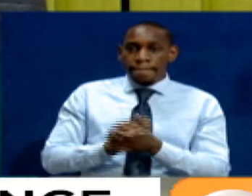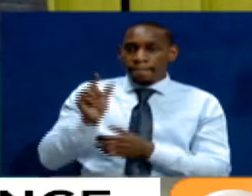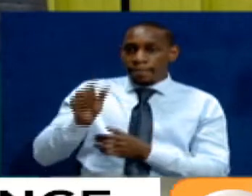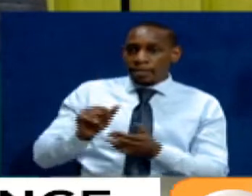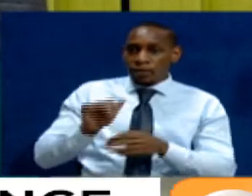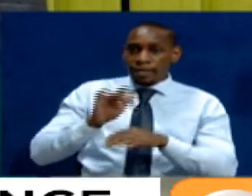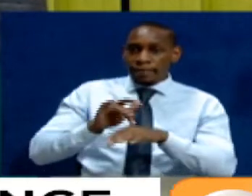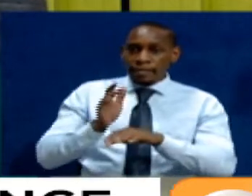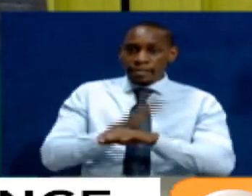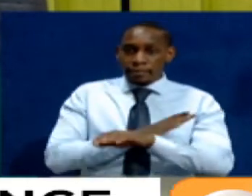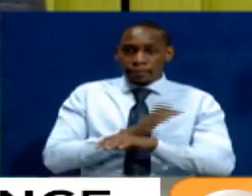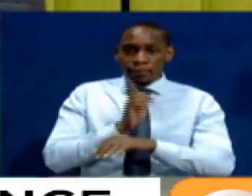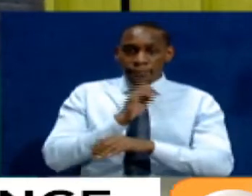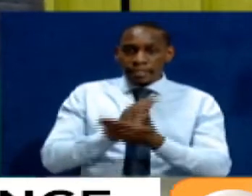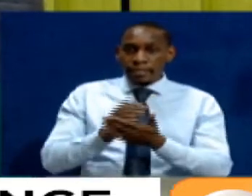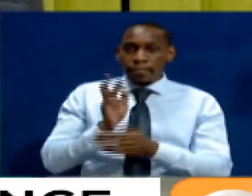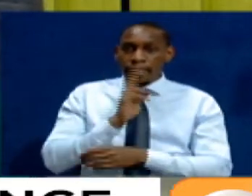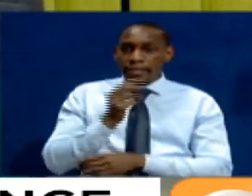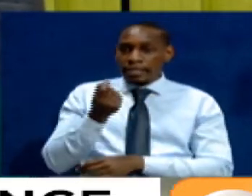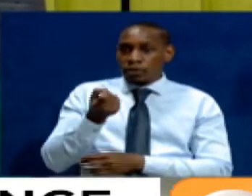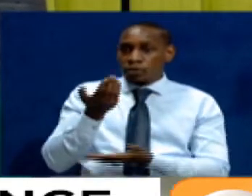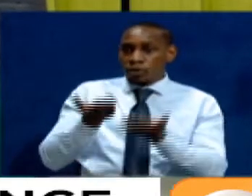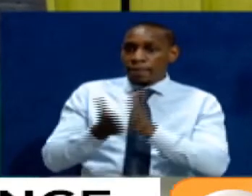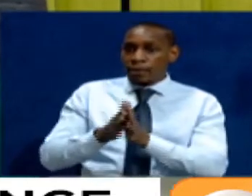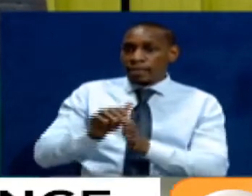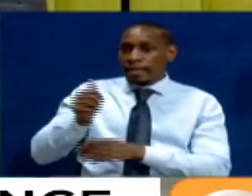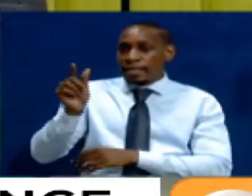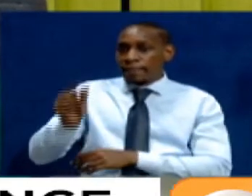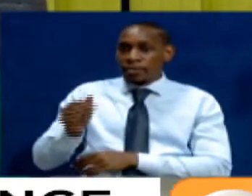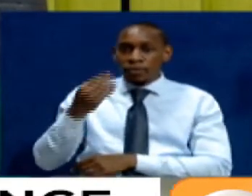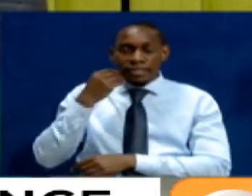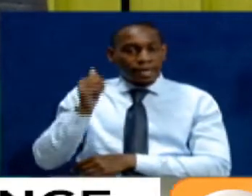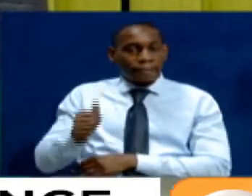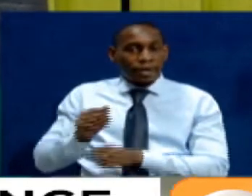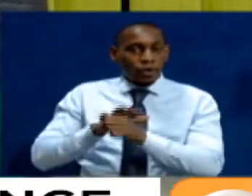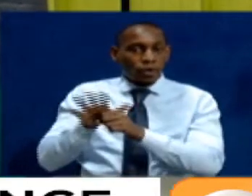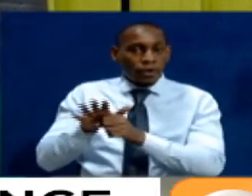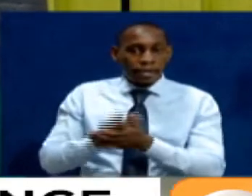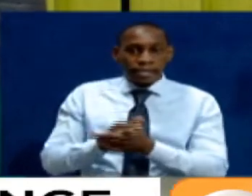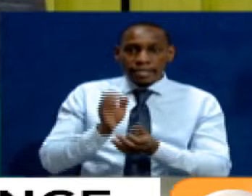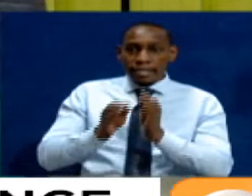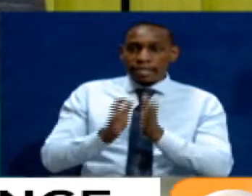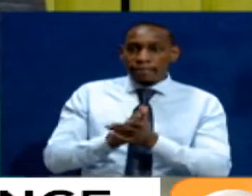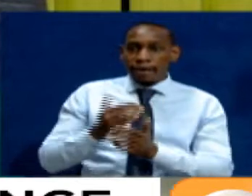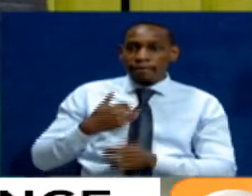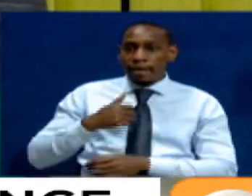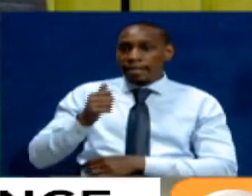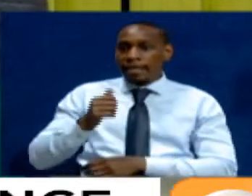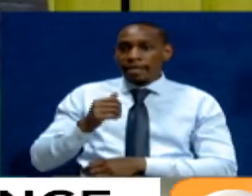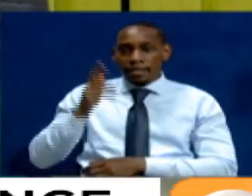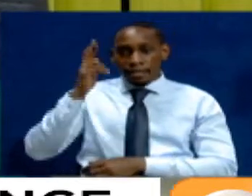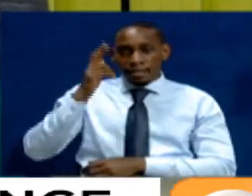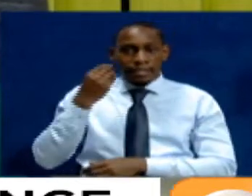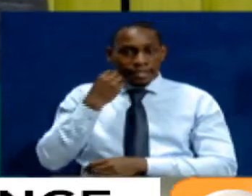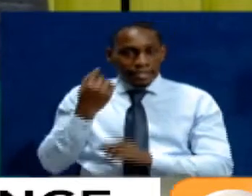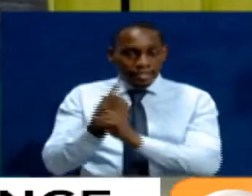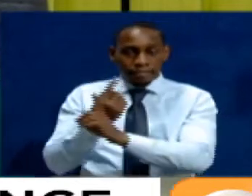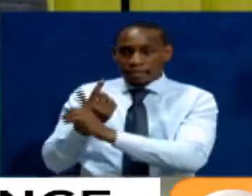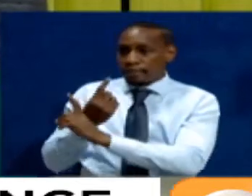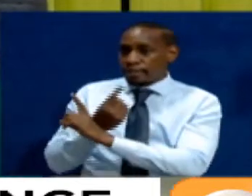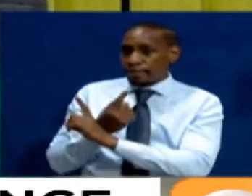a little less at risk than the person who has not been exposed. But if you have multiple risk factors, and even if